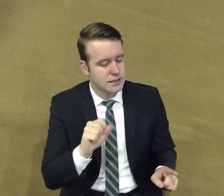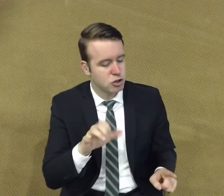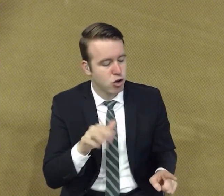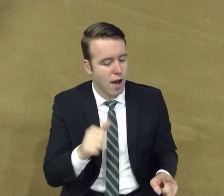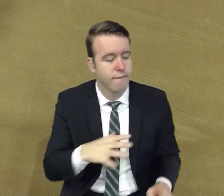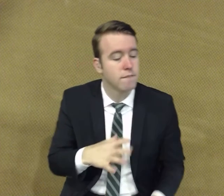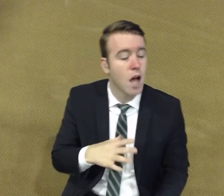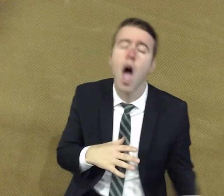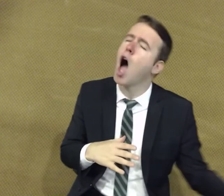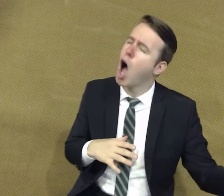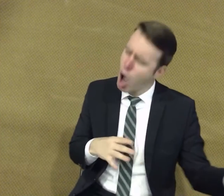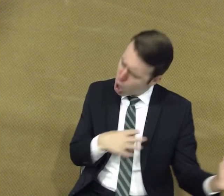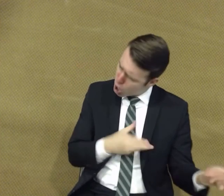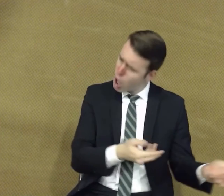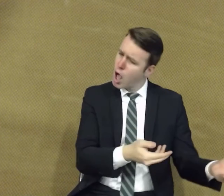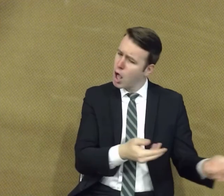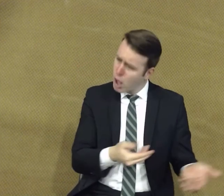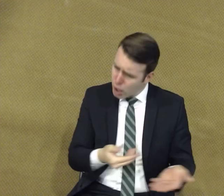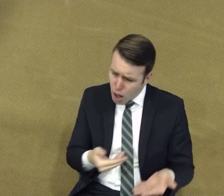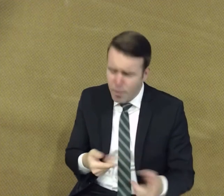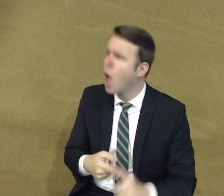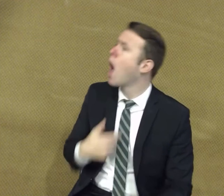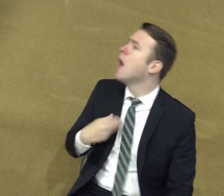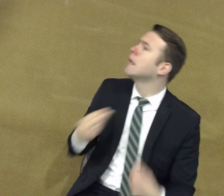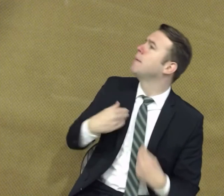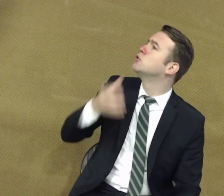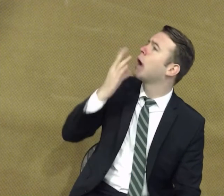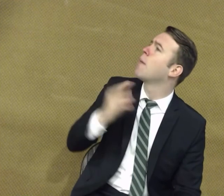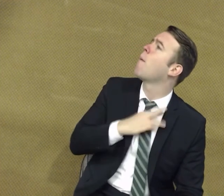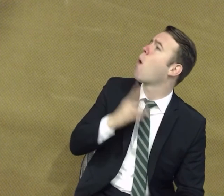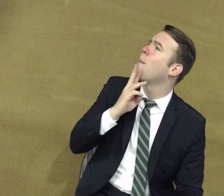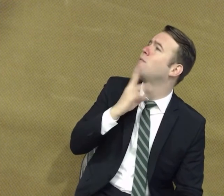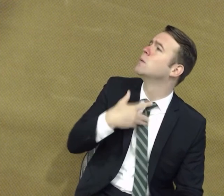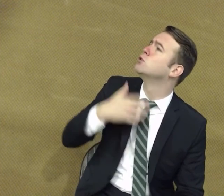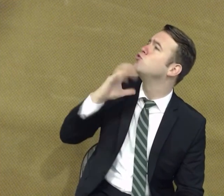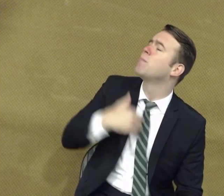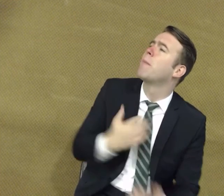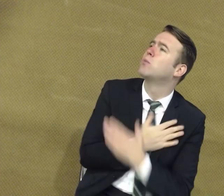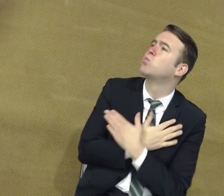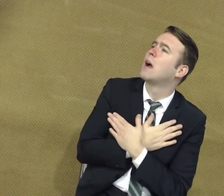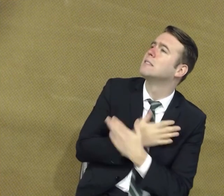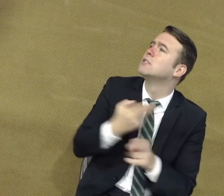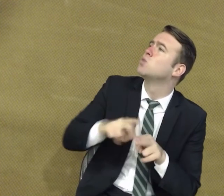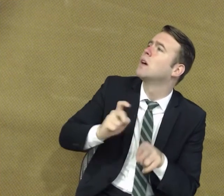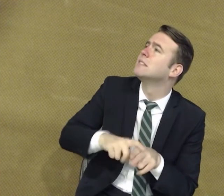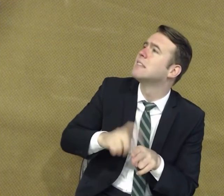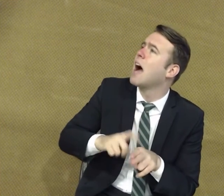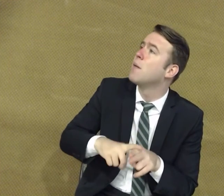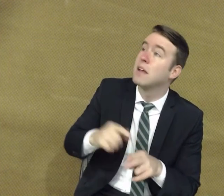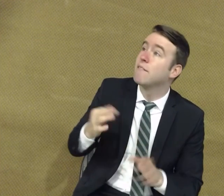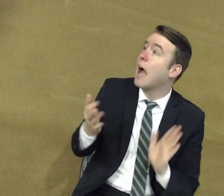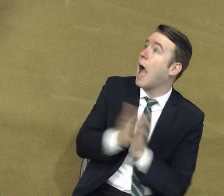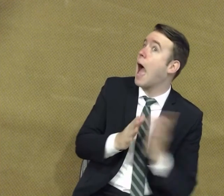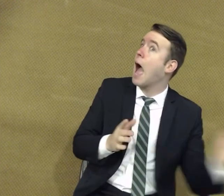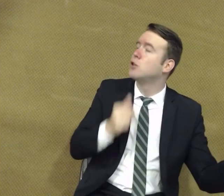her house and says, give me drink, give me water, and let me rest a little bit. And if anybody asks for me, don't tell them that